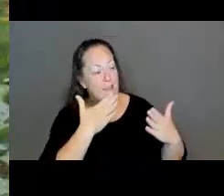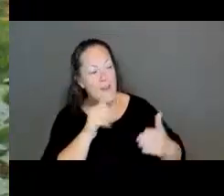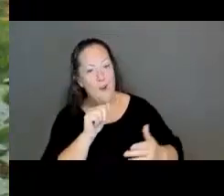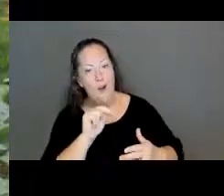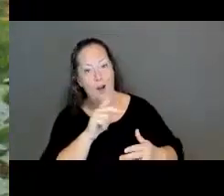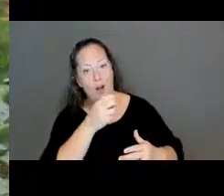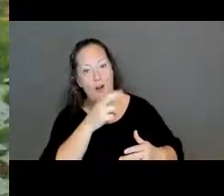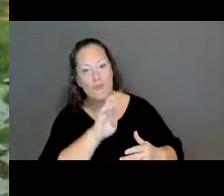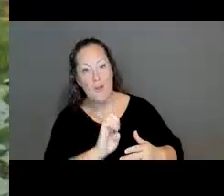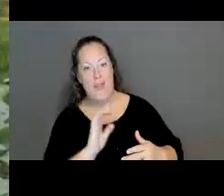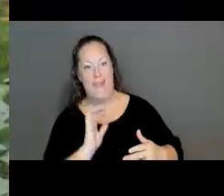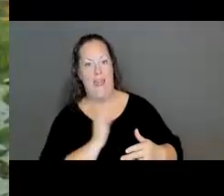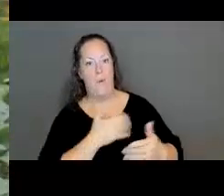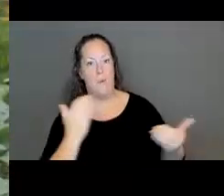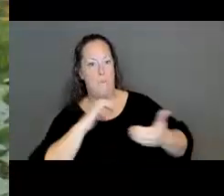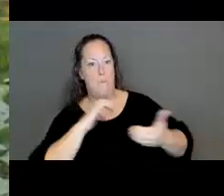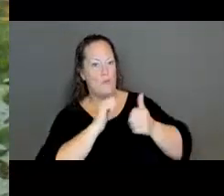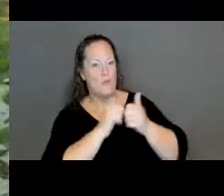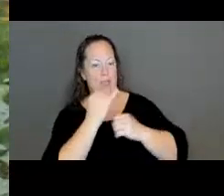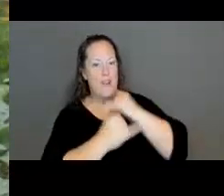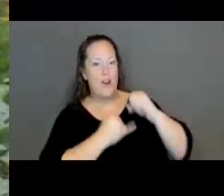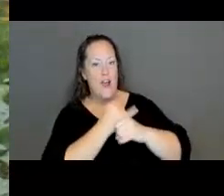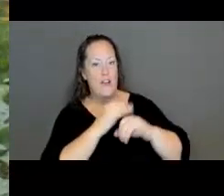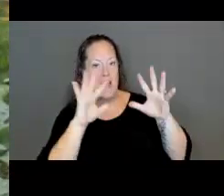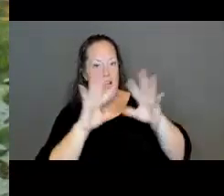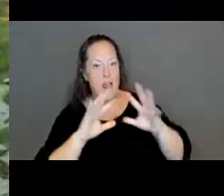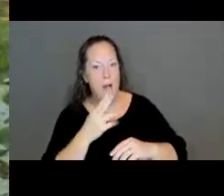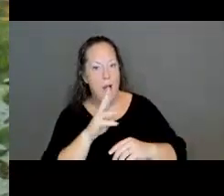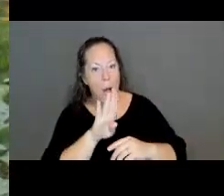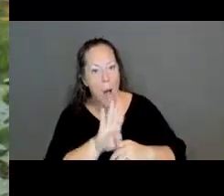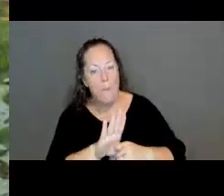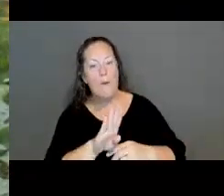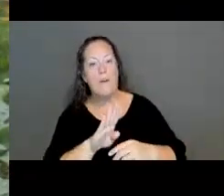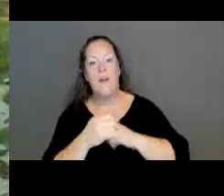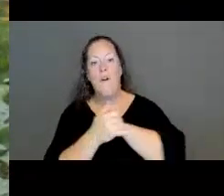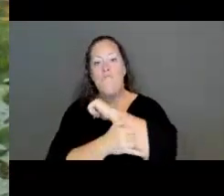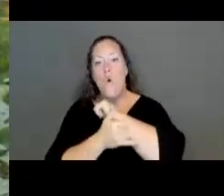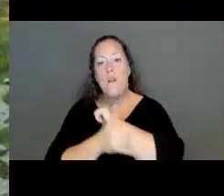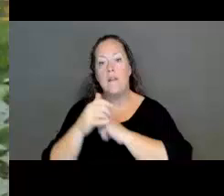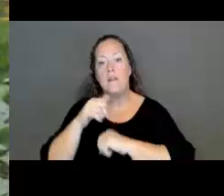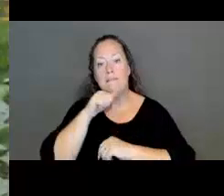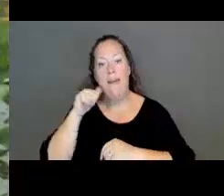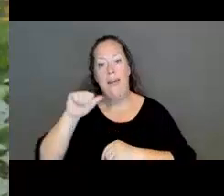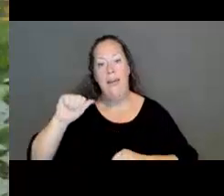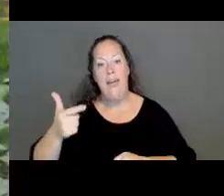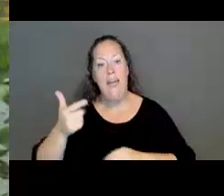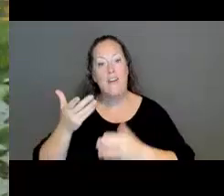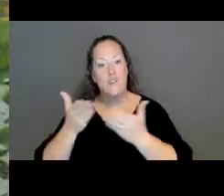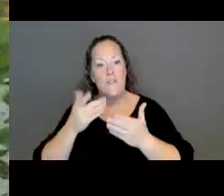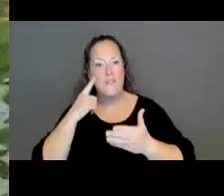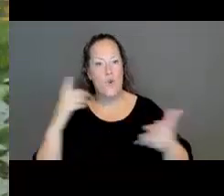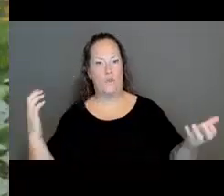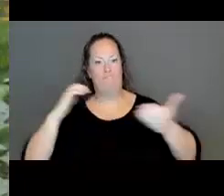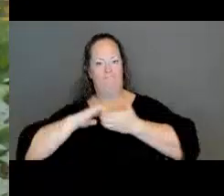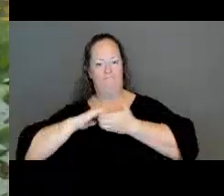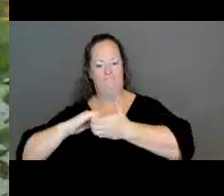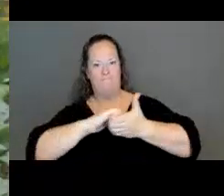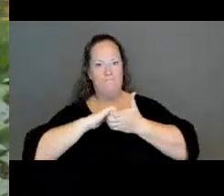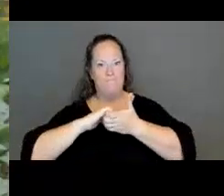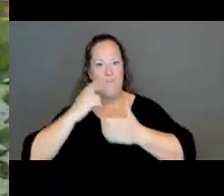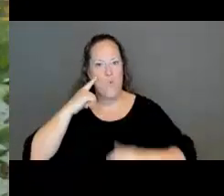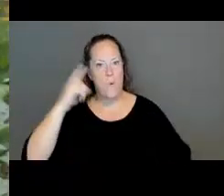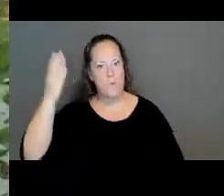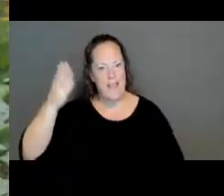the International Climate Hub and the Foreign Agricultural Service for working together on this collaboration to present this